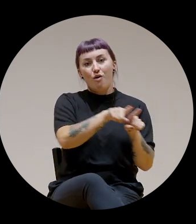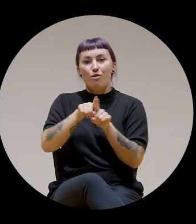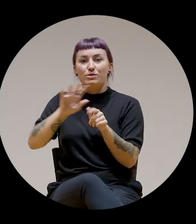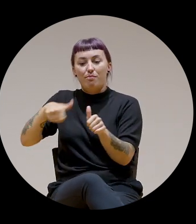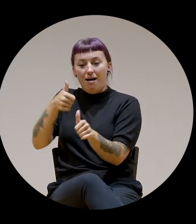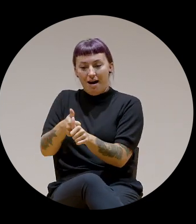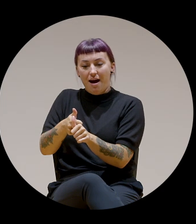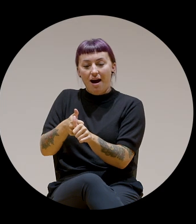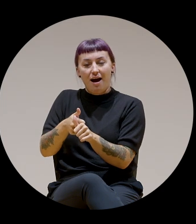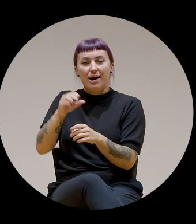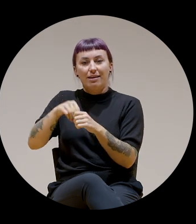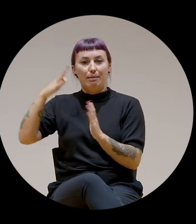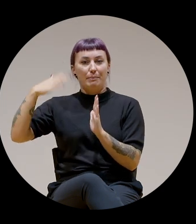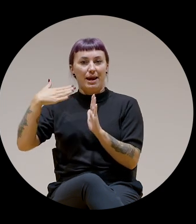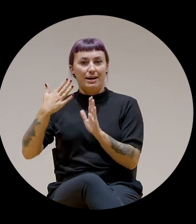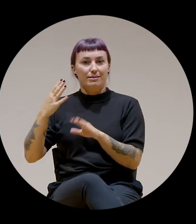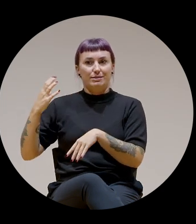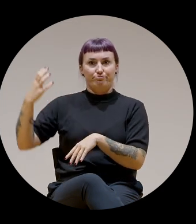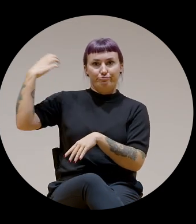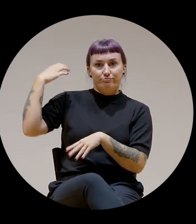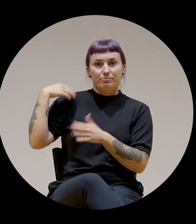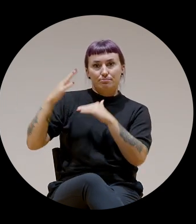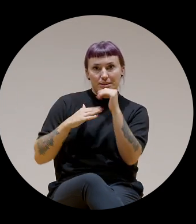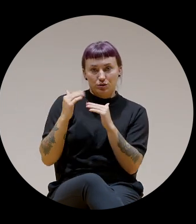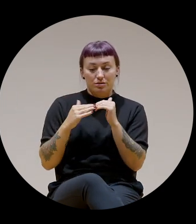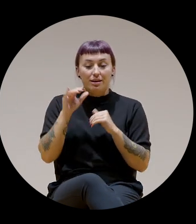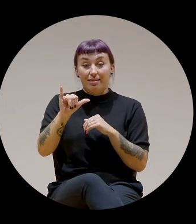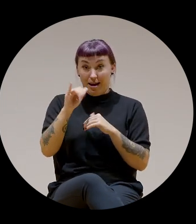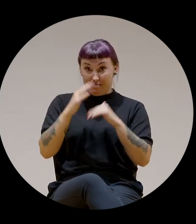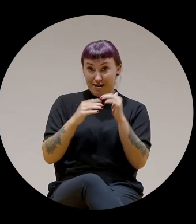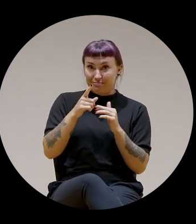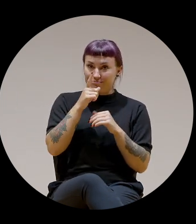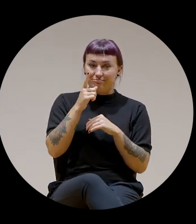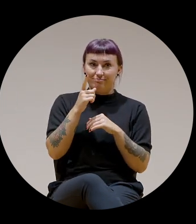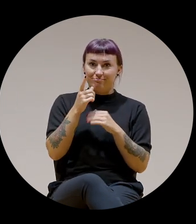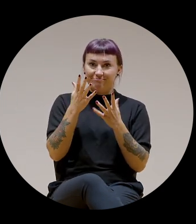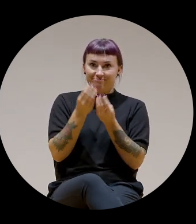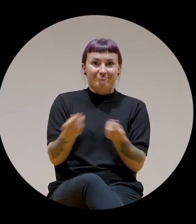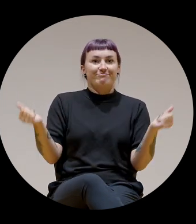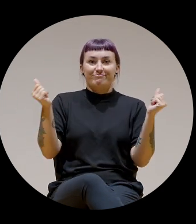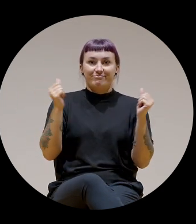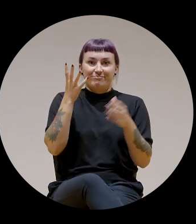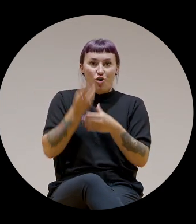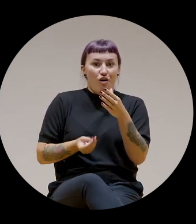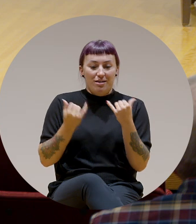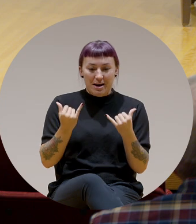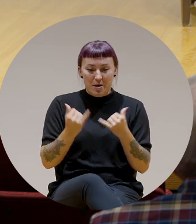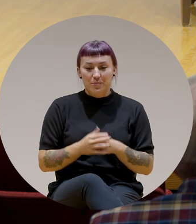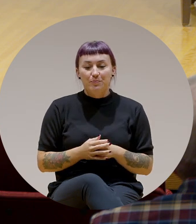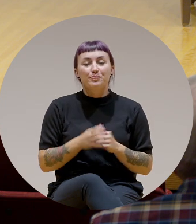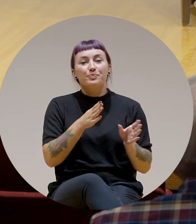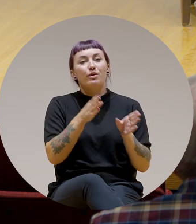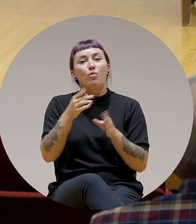behind Thomas Gilcrease in that painting. So that building is no more.